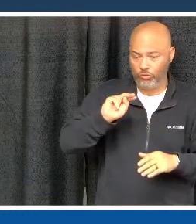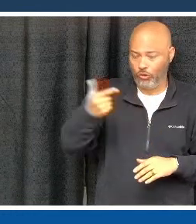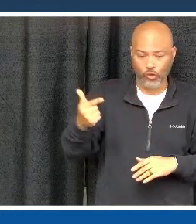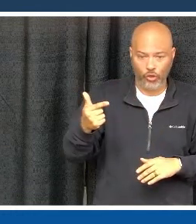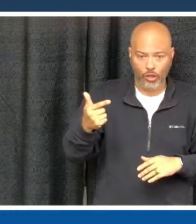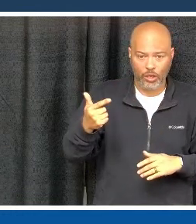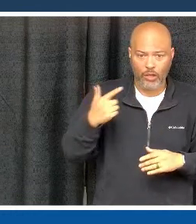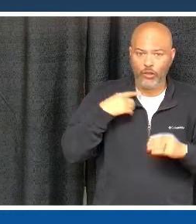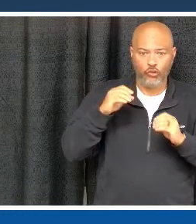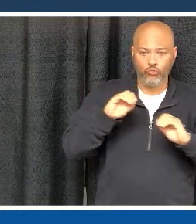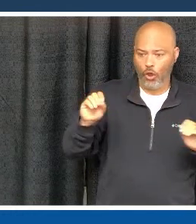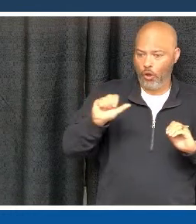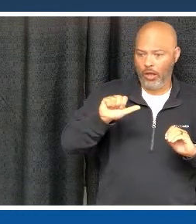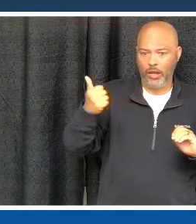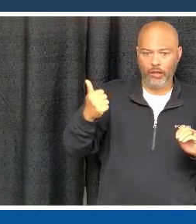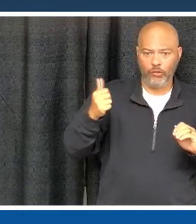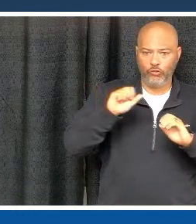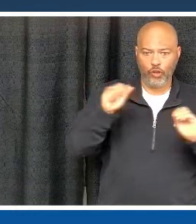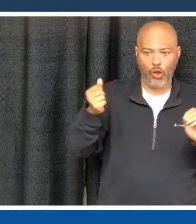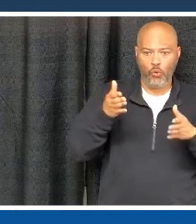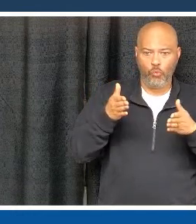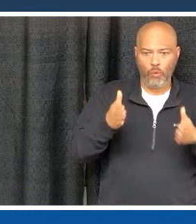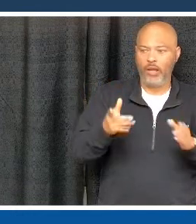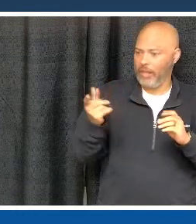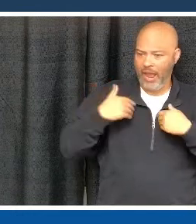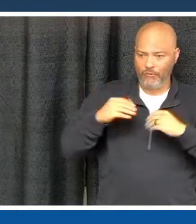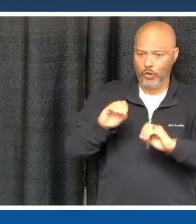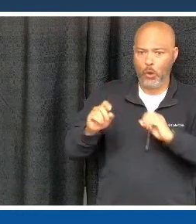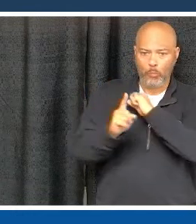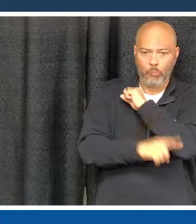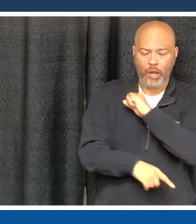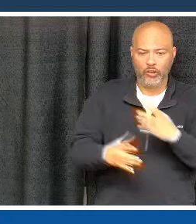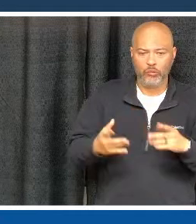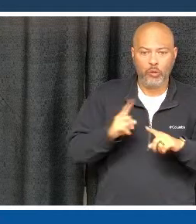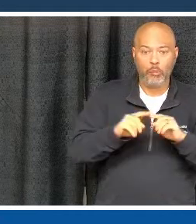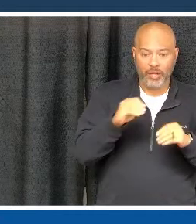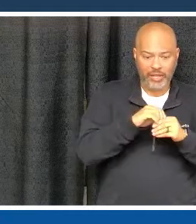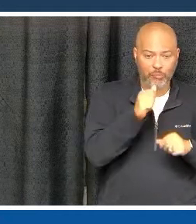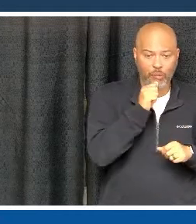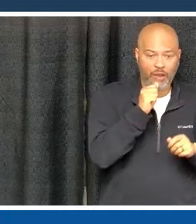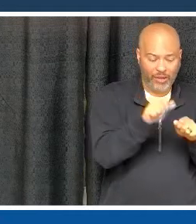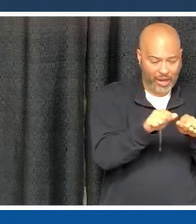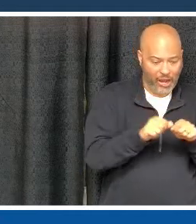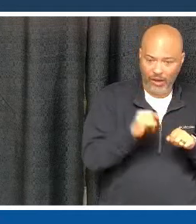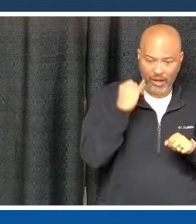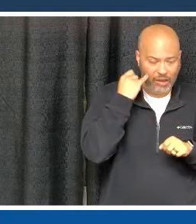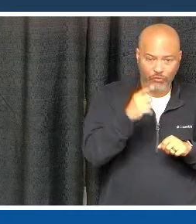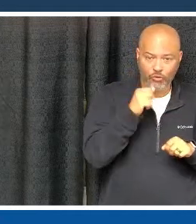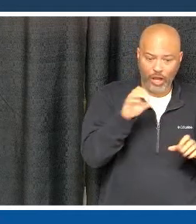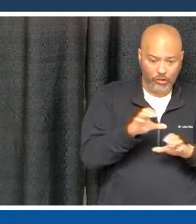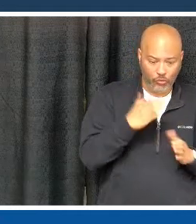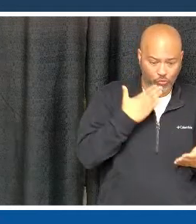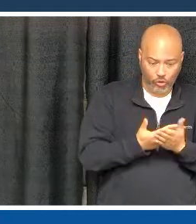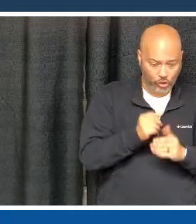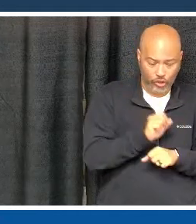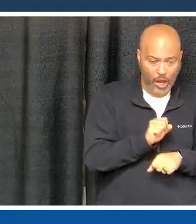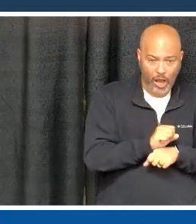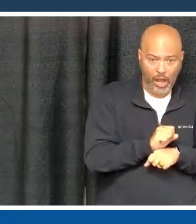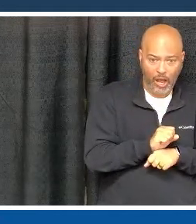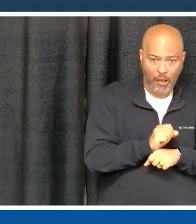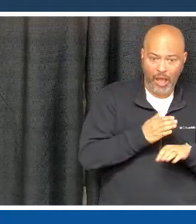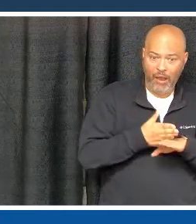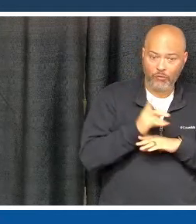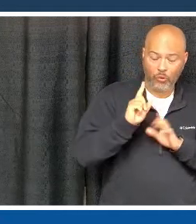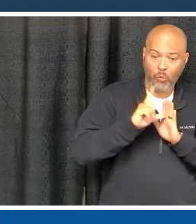no retribution to them whatsoever. But in the private sector, if you don't serve your customer, after